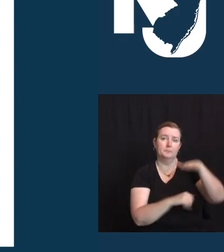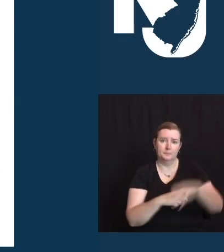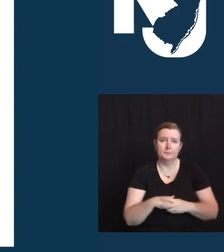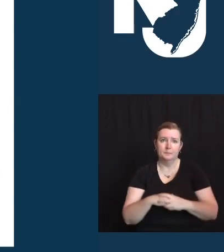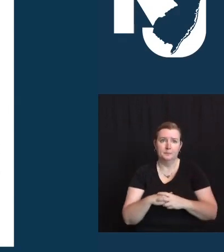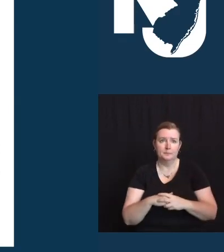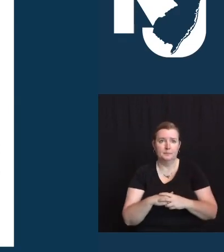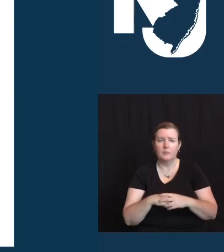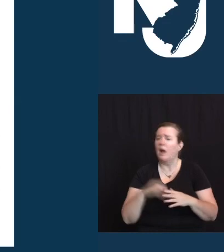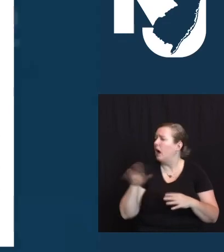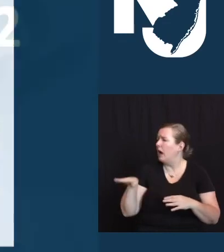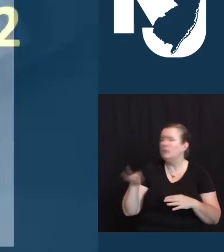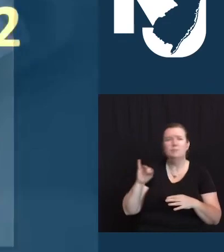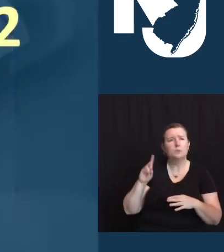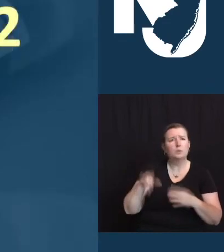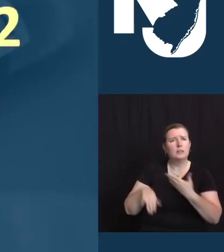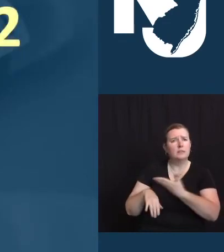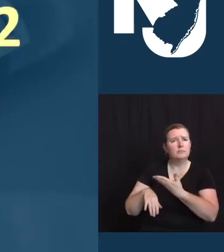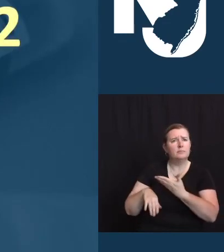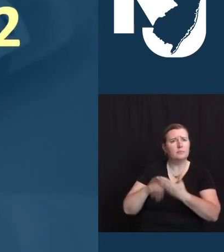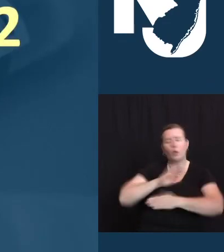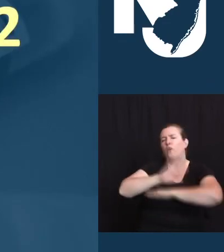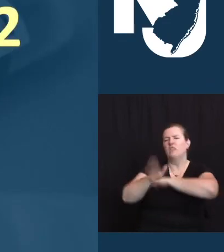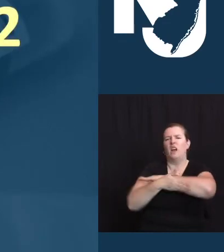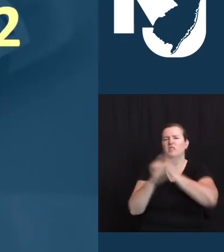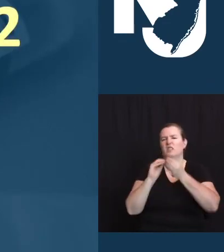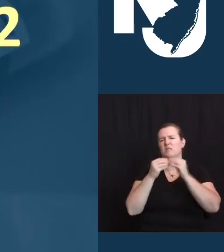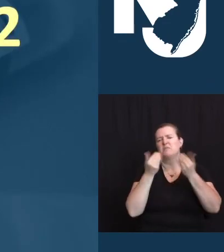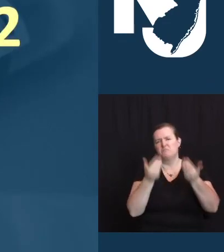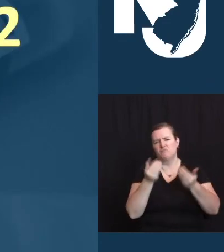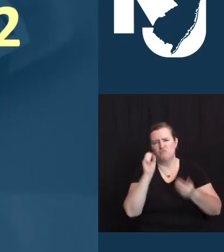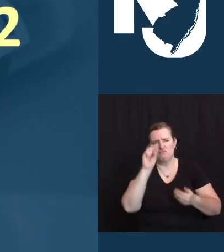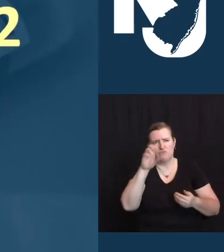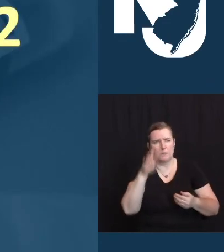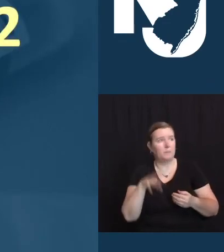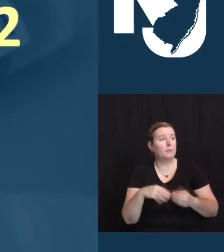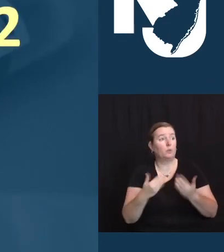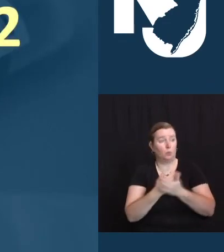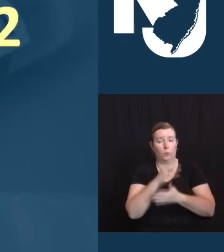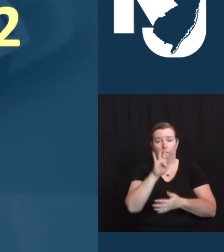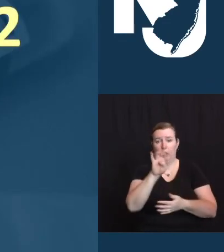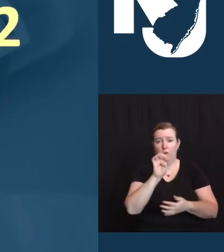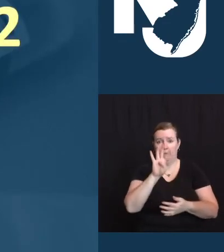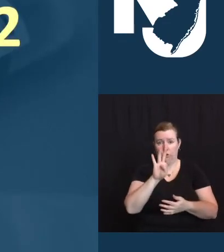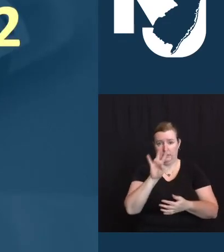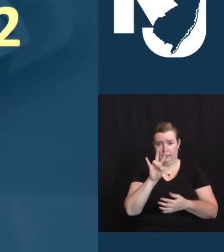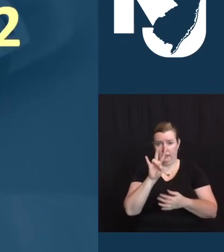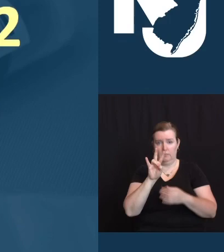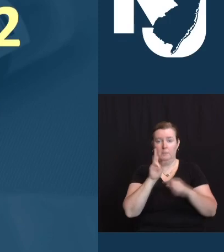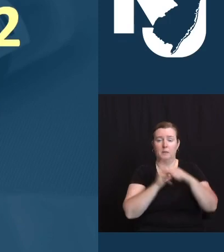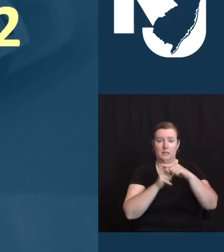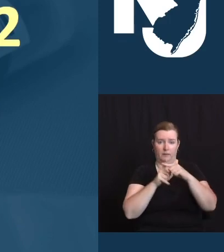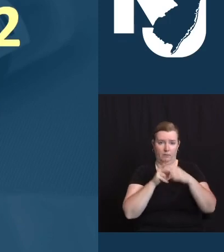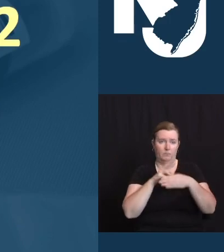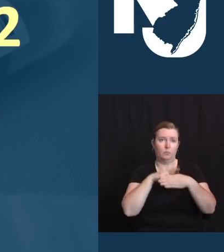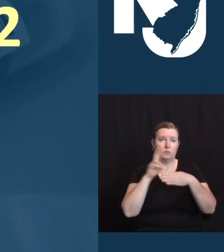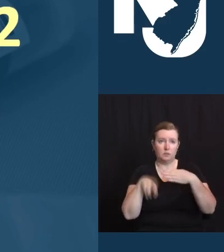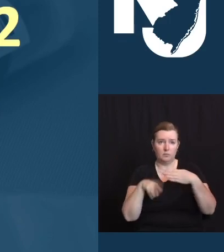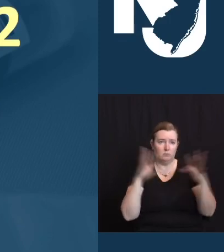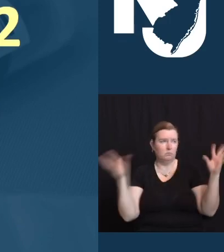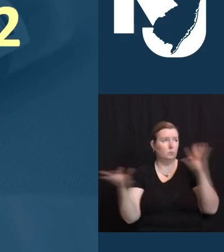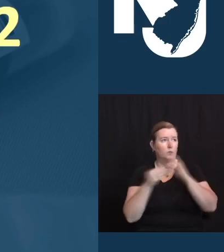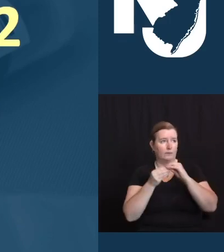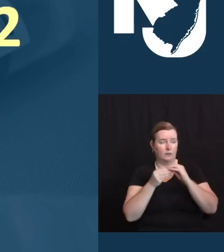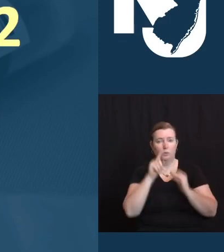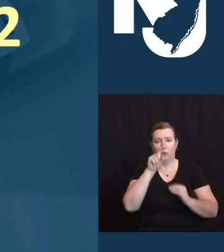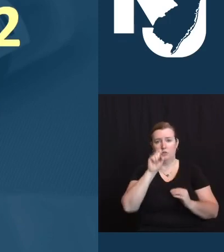at our overnight numbers. We are reporting an additional 447 positive test results for a combined total of